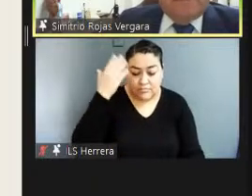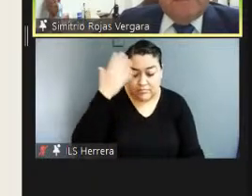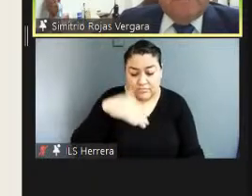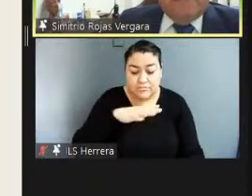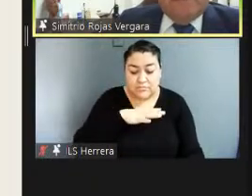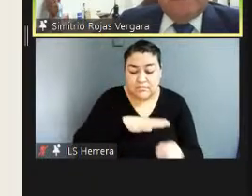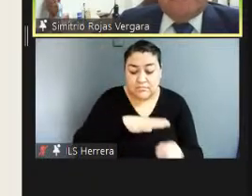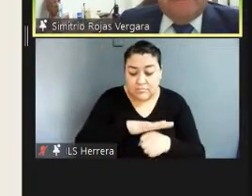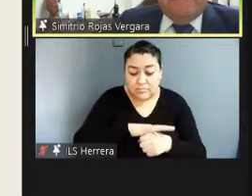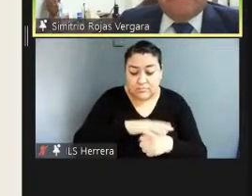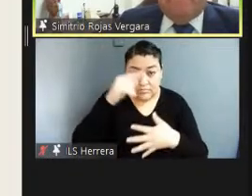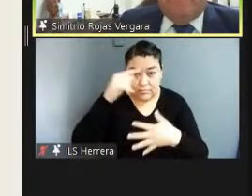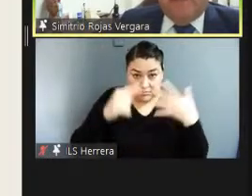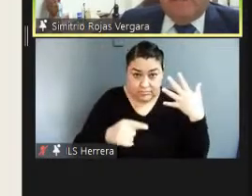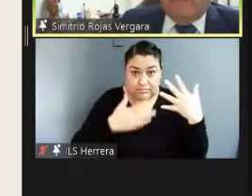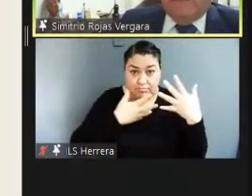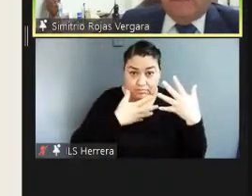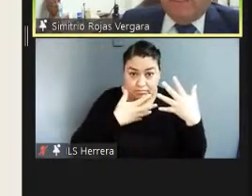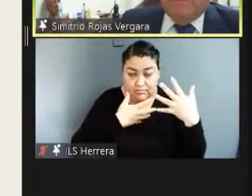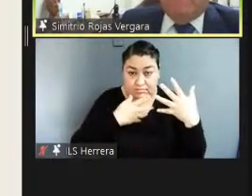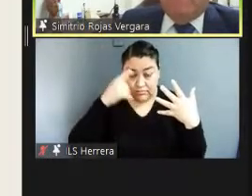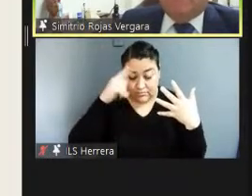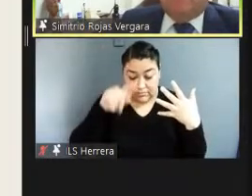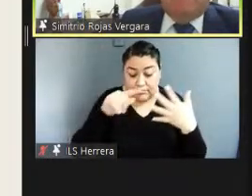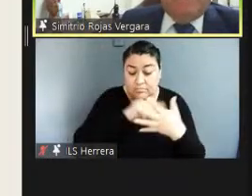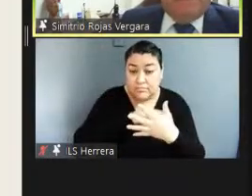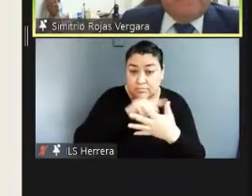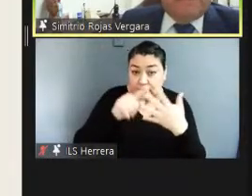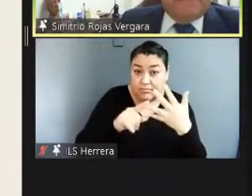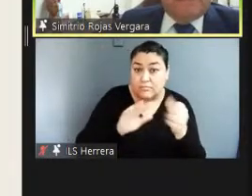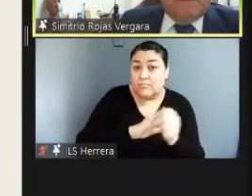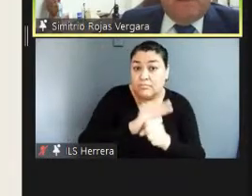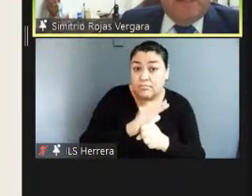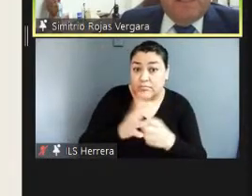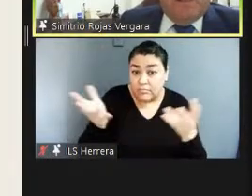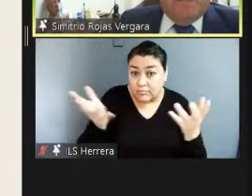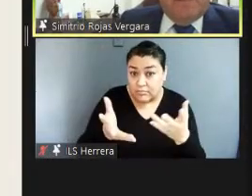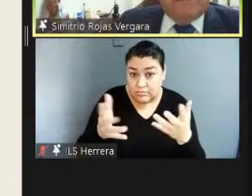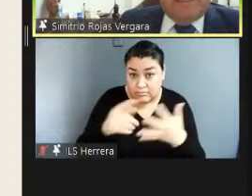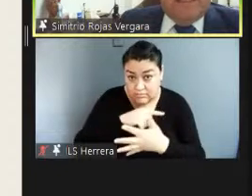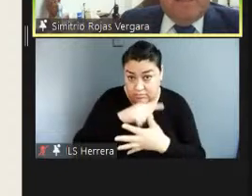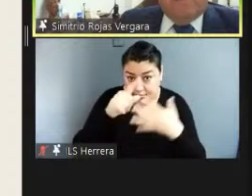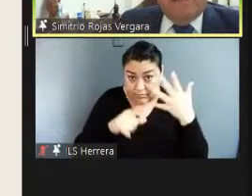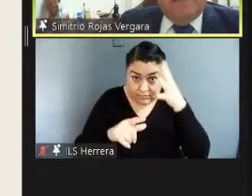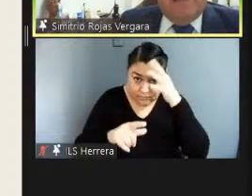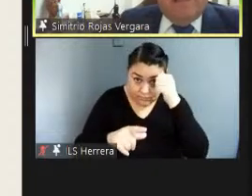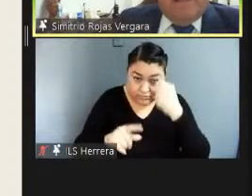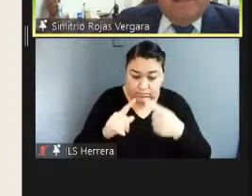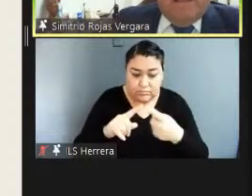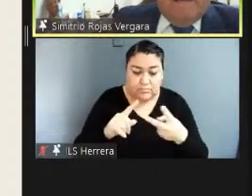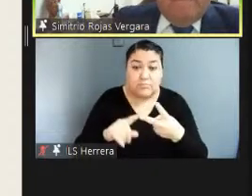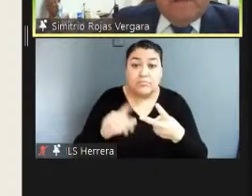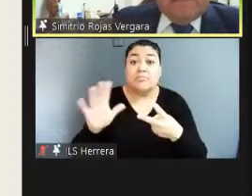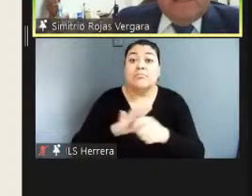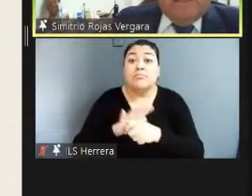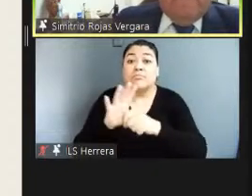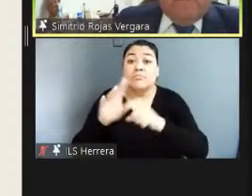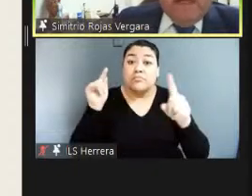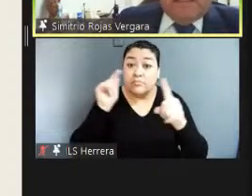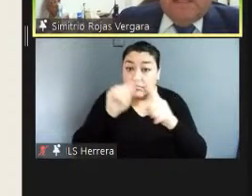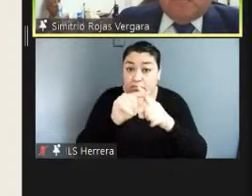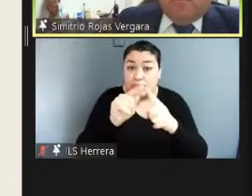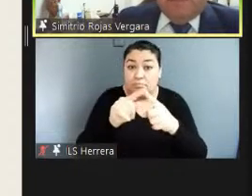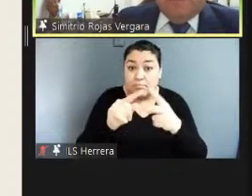Curriculum activities need to be conceived and configured so that we clearly establish what are the competency elements that are being developed and